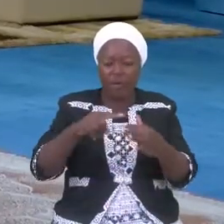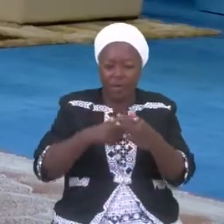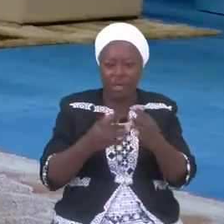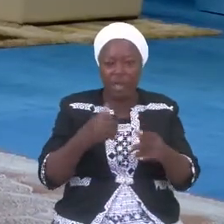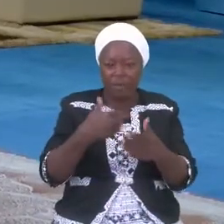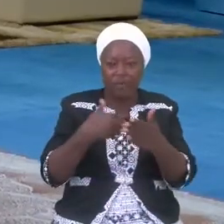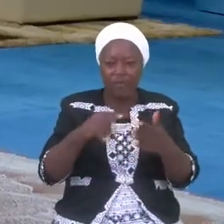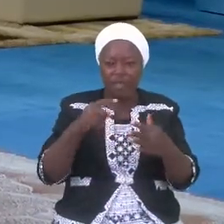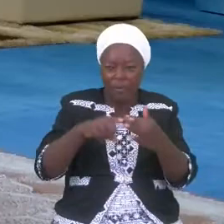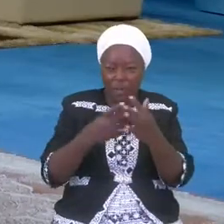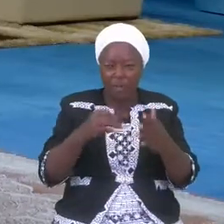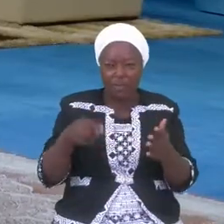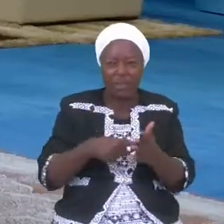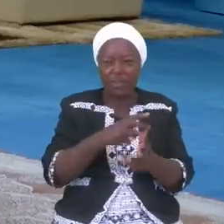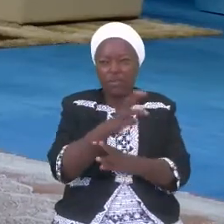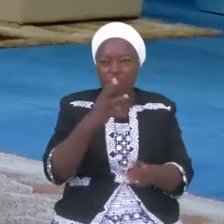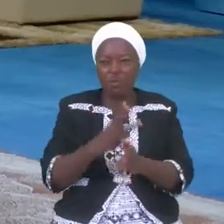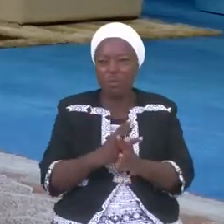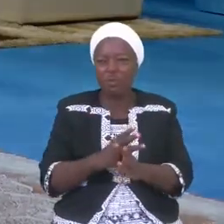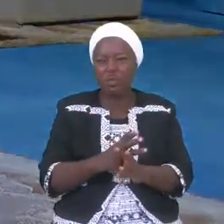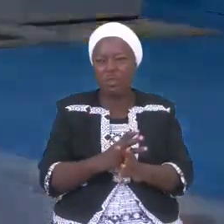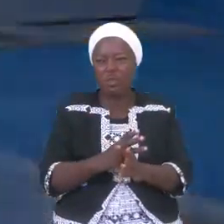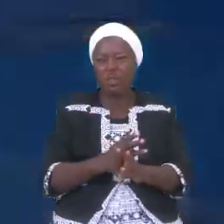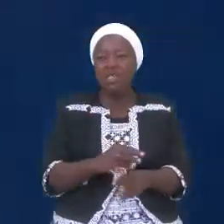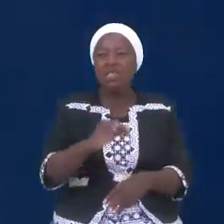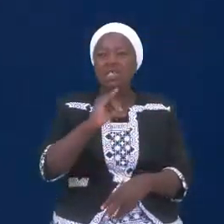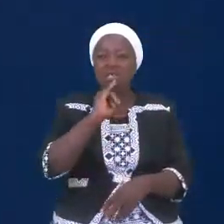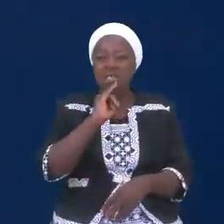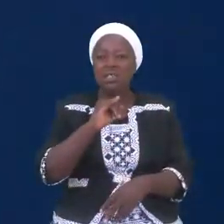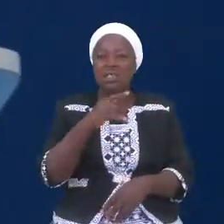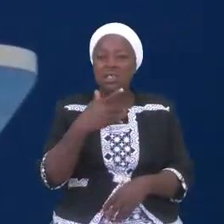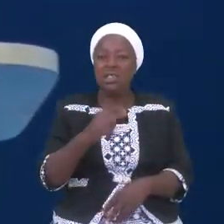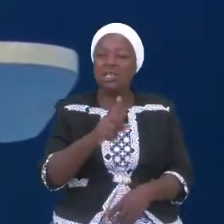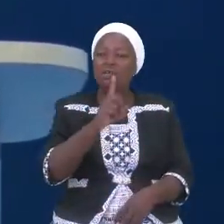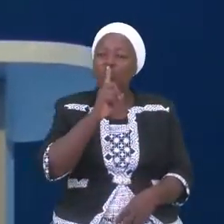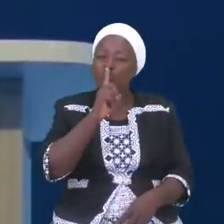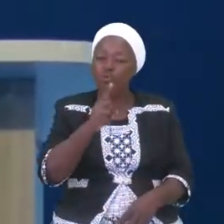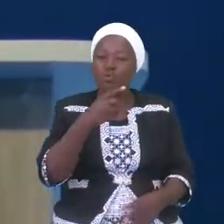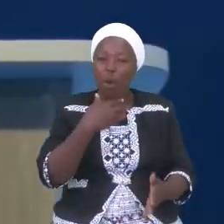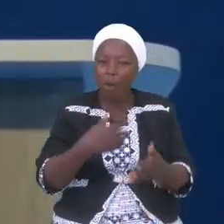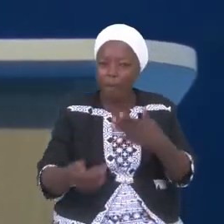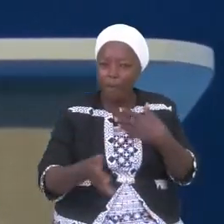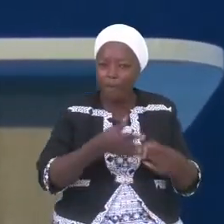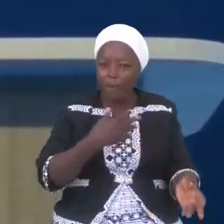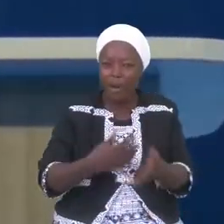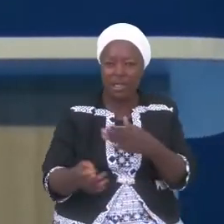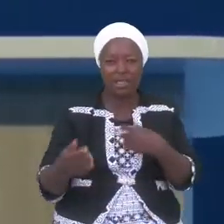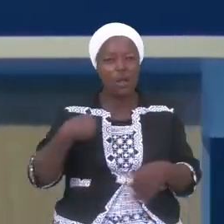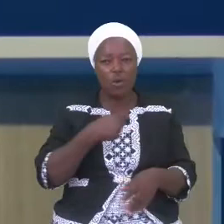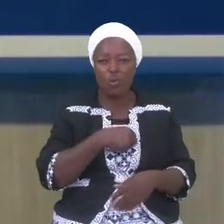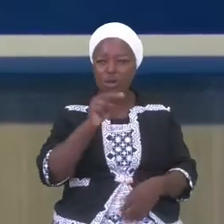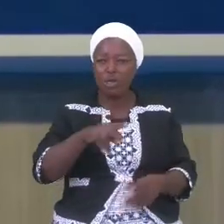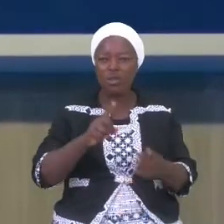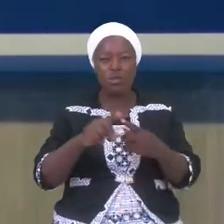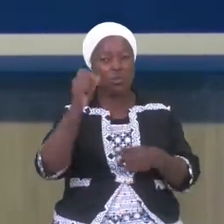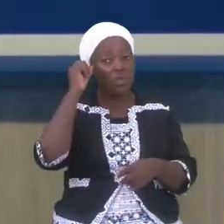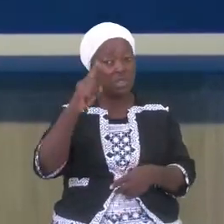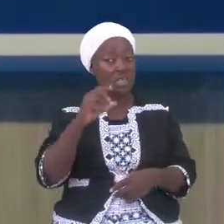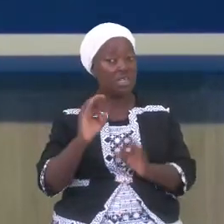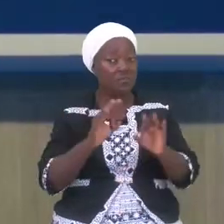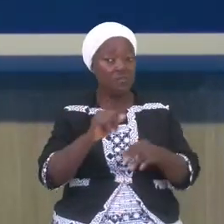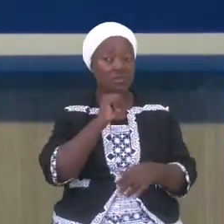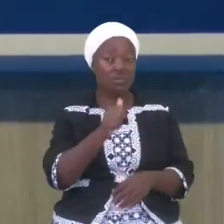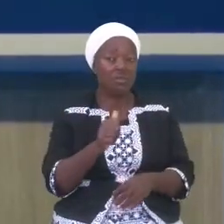before the beginning of the world, is the real issue. We need to understand.